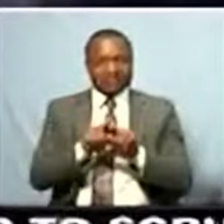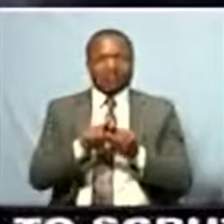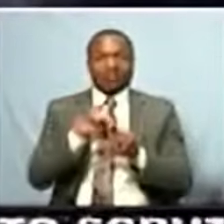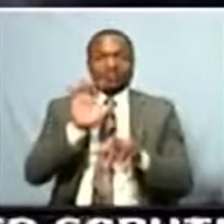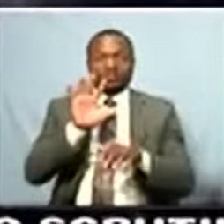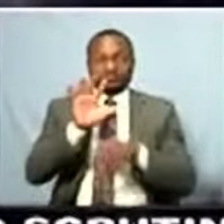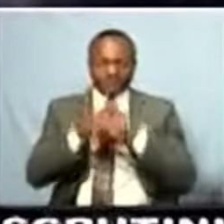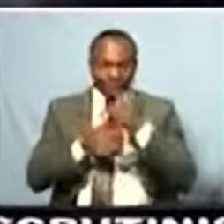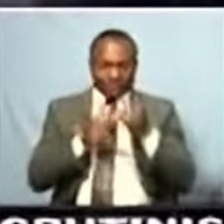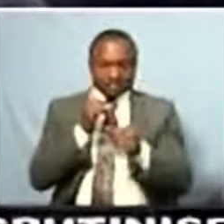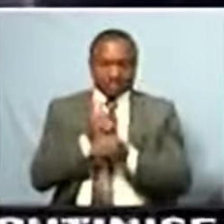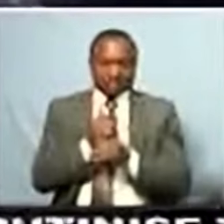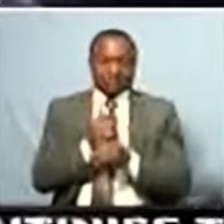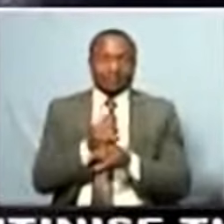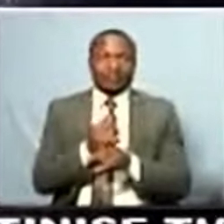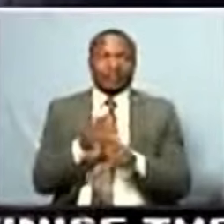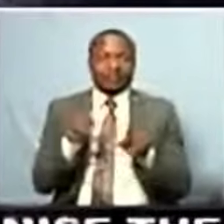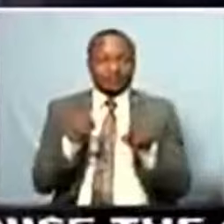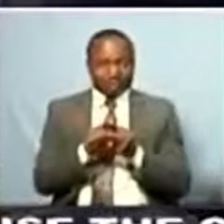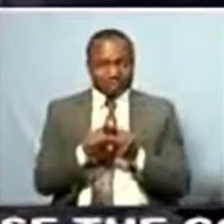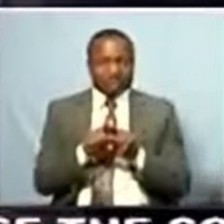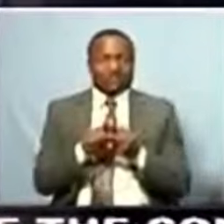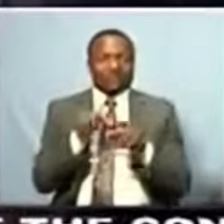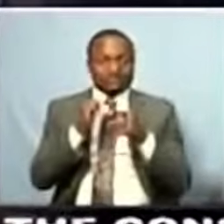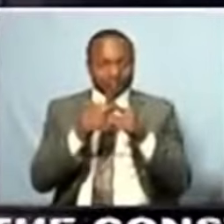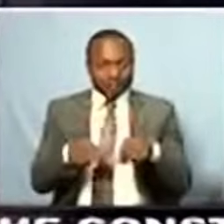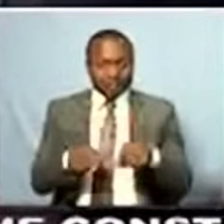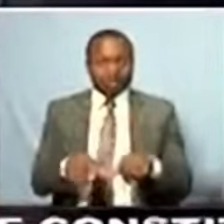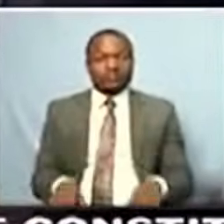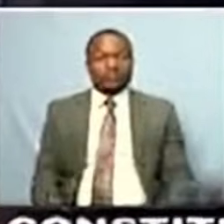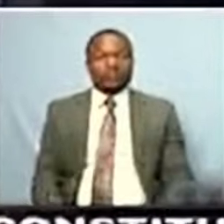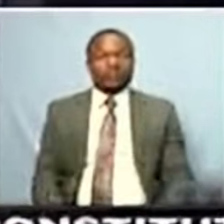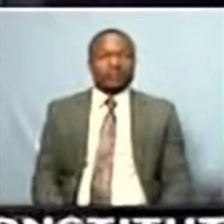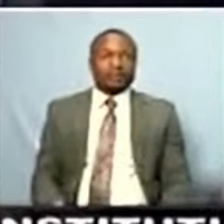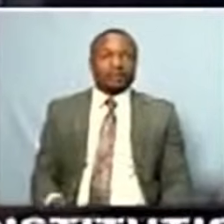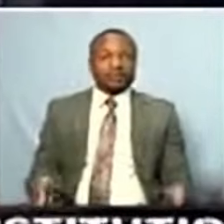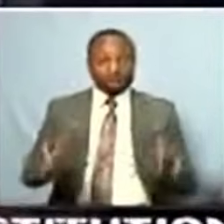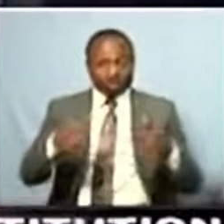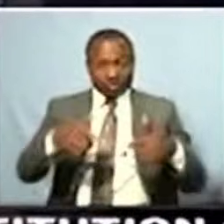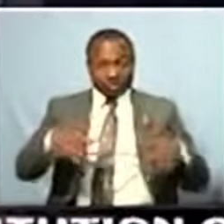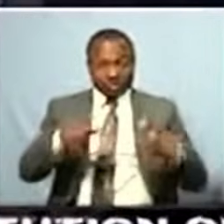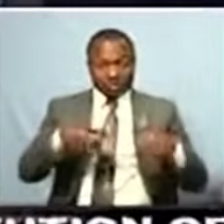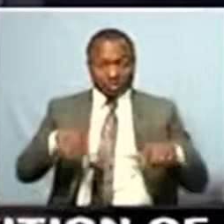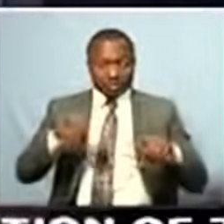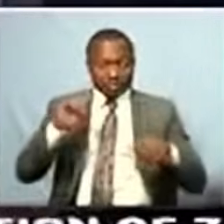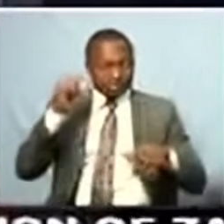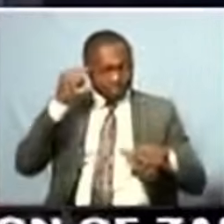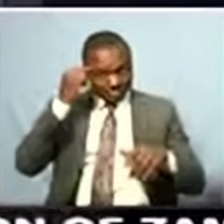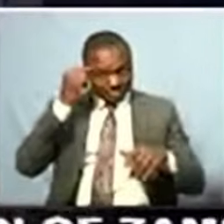term. The same applies to the local government